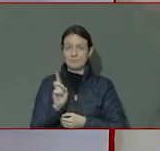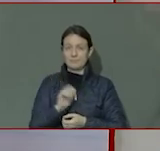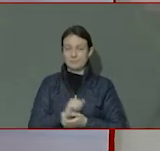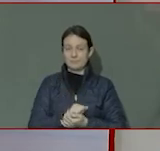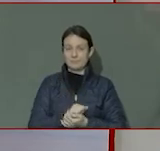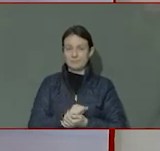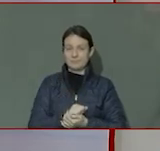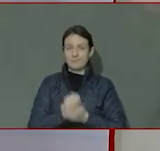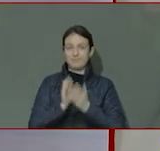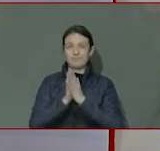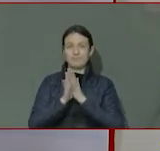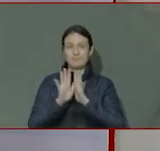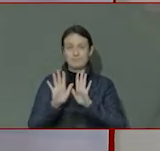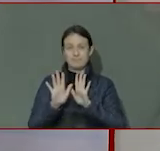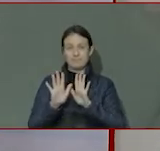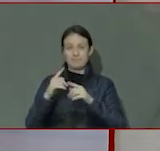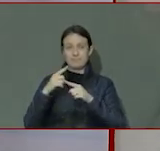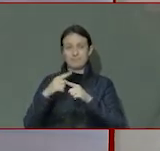will be 10 times